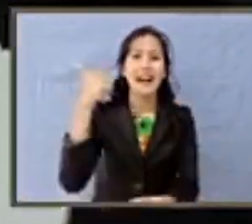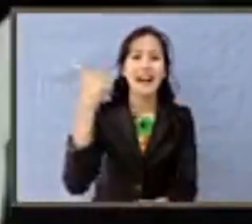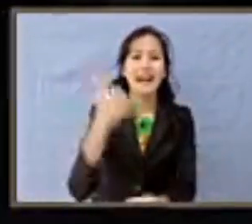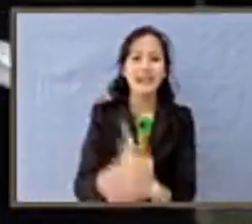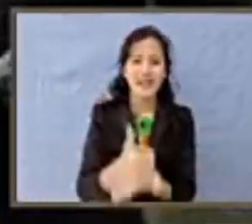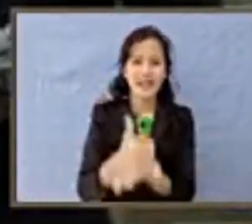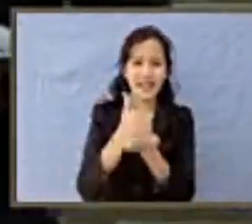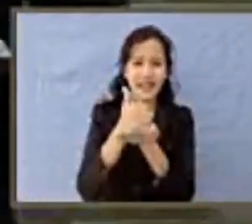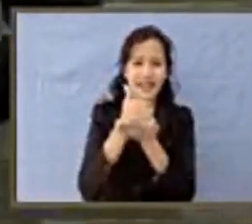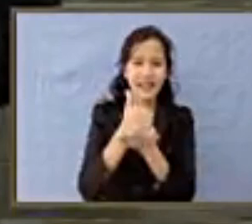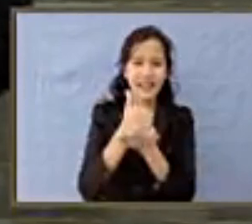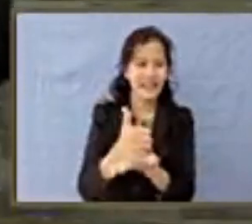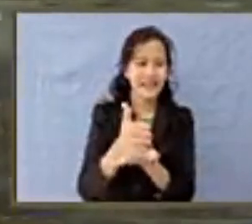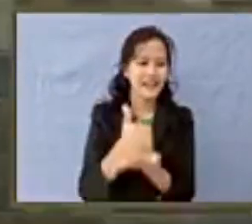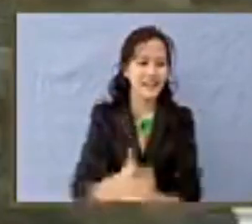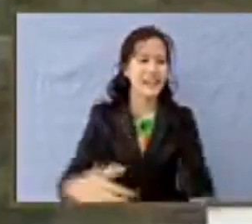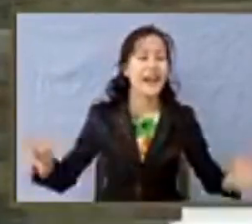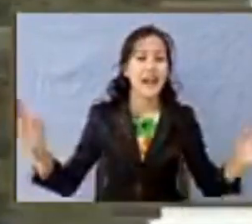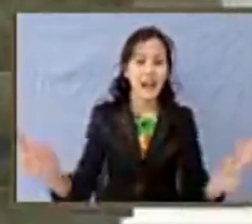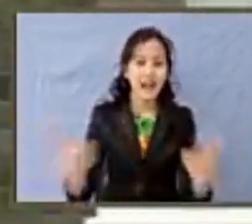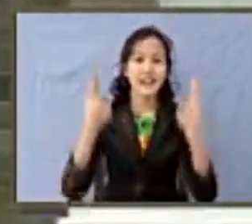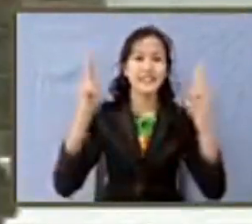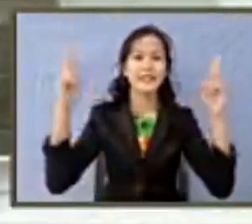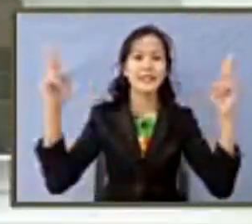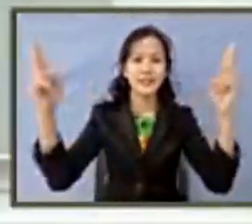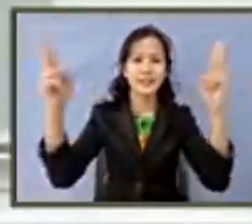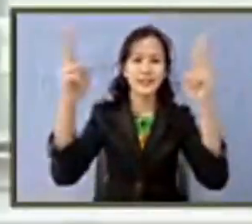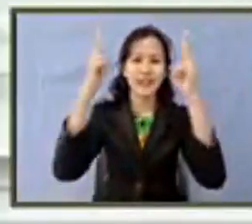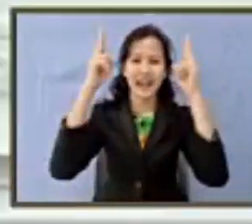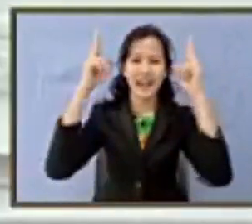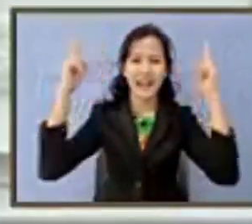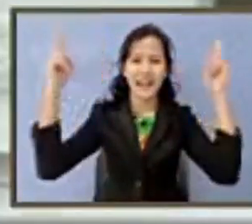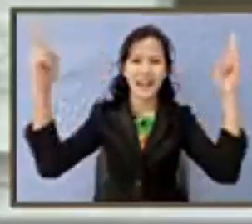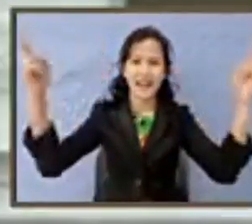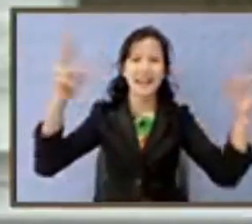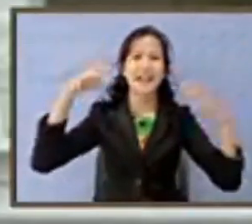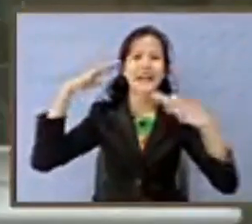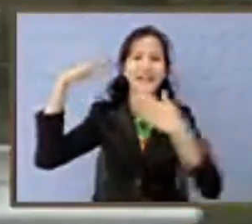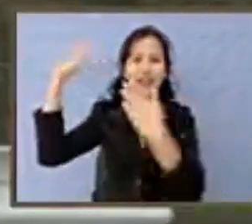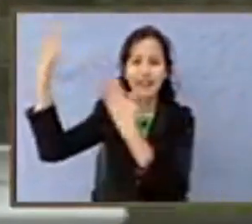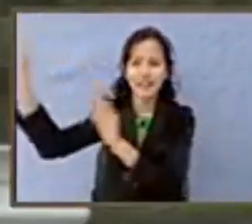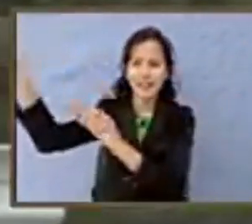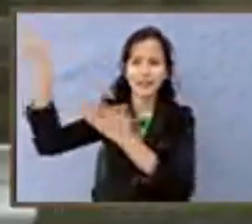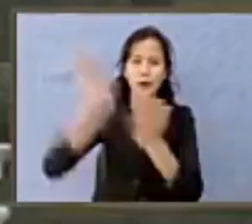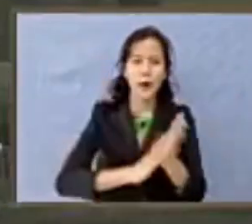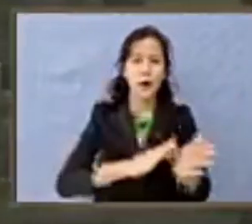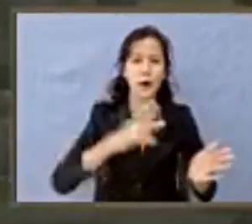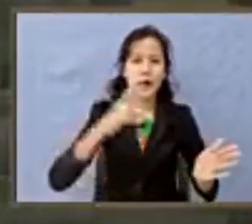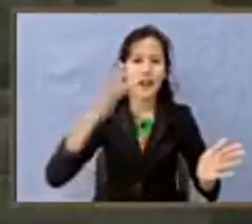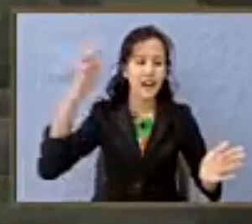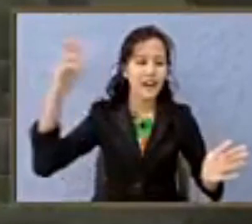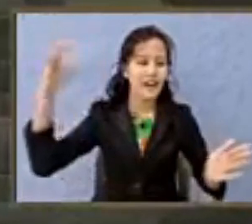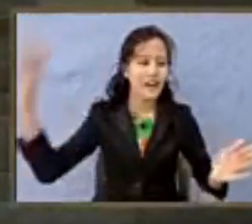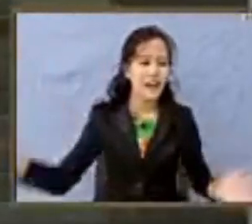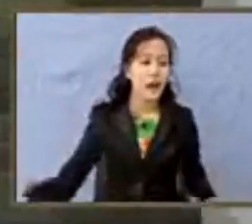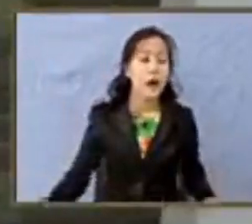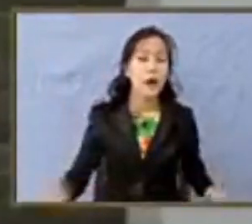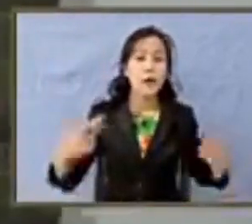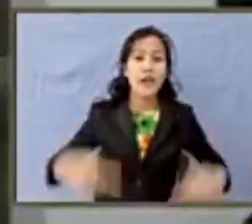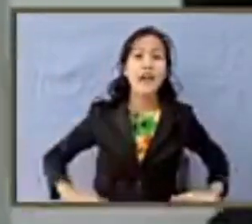Hallelujah, amen. Hallelujah, thine the glory.